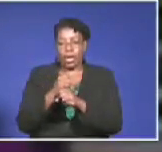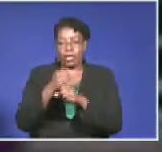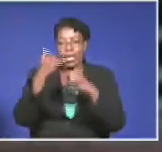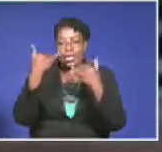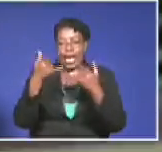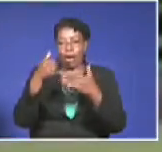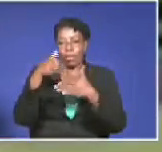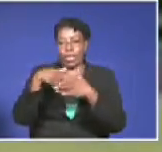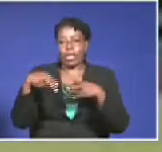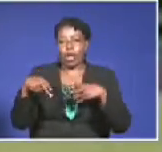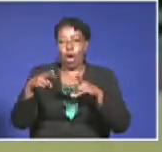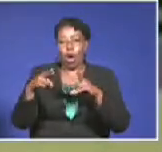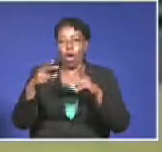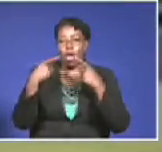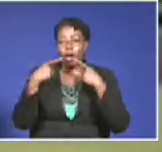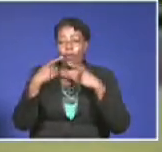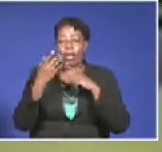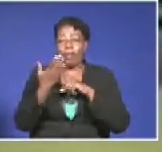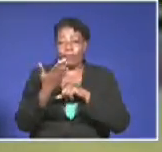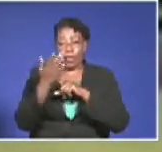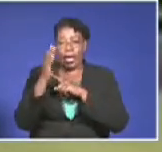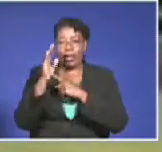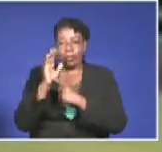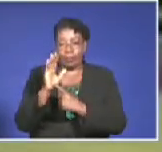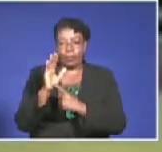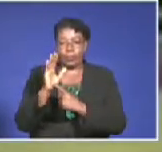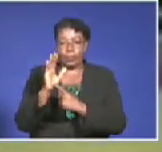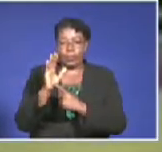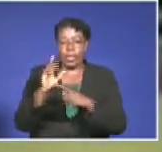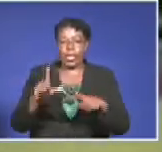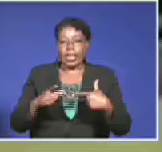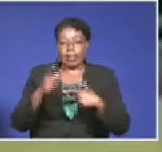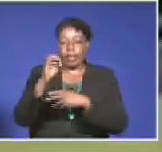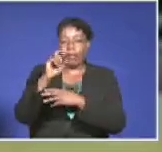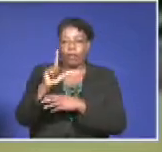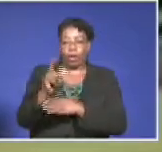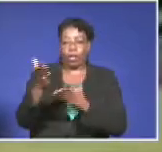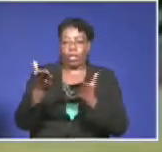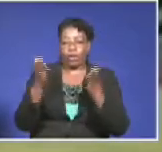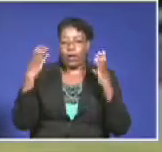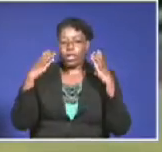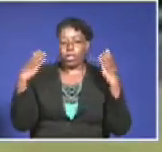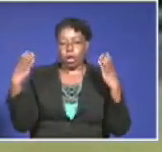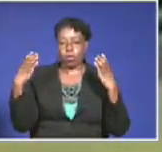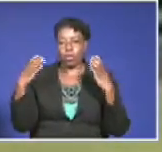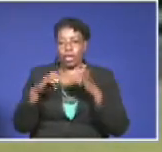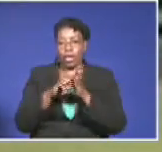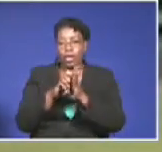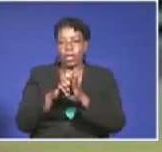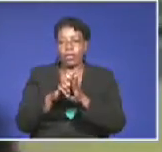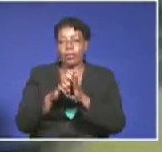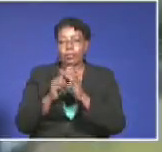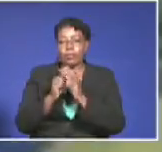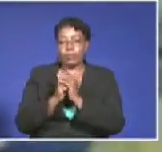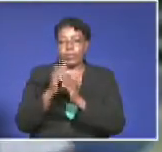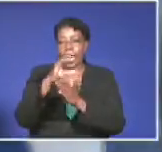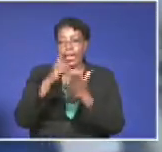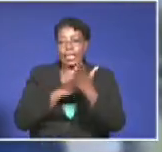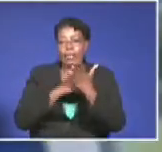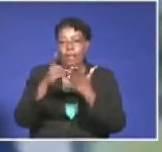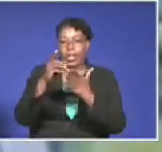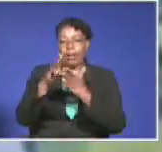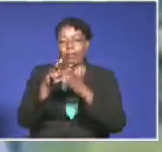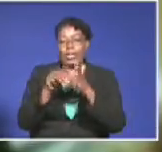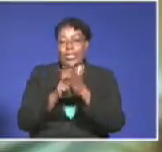in 2013. Goose currently resides in Fort Lauderdale, Florida, where he serves as a coach and mentor at the Harmony Development